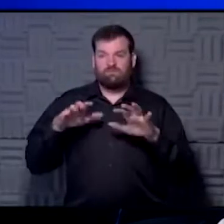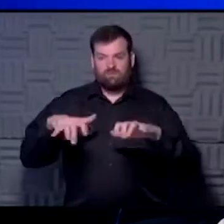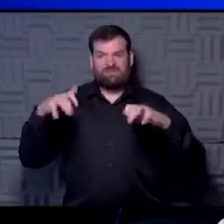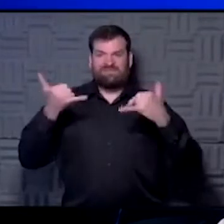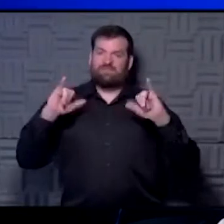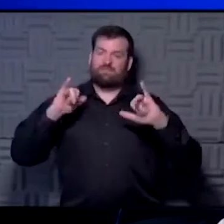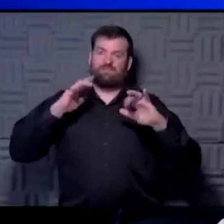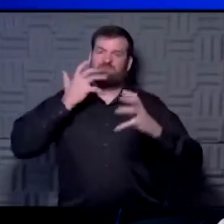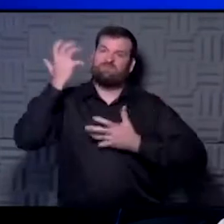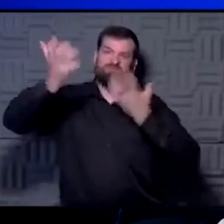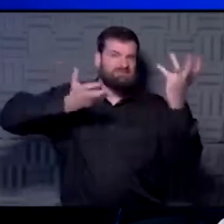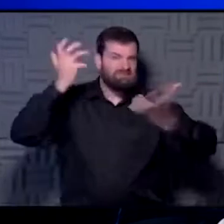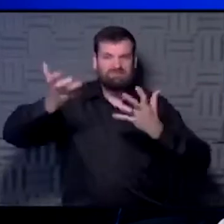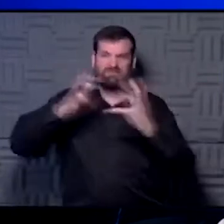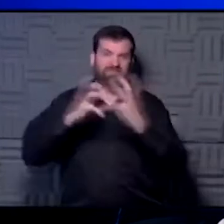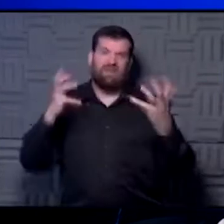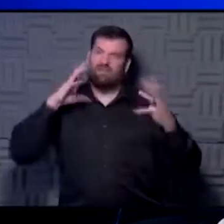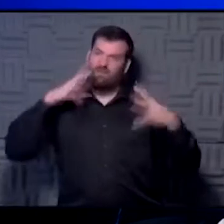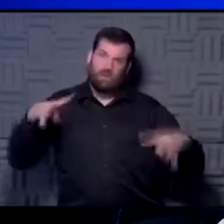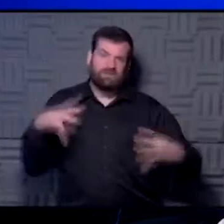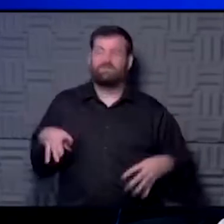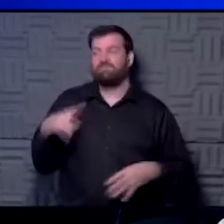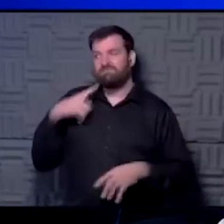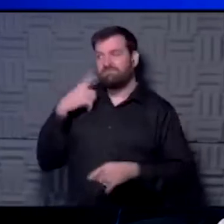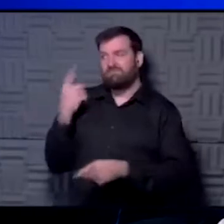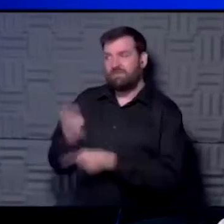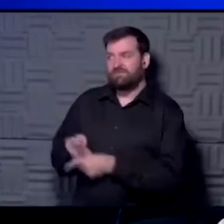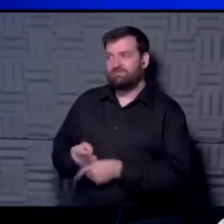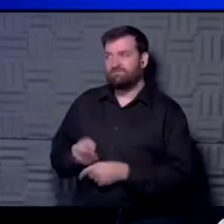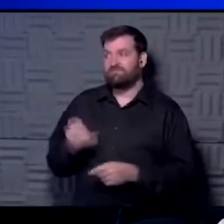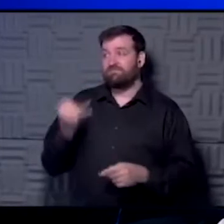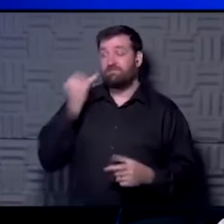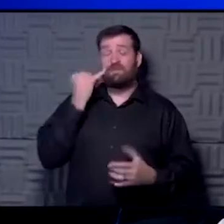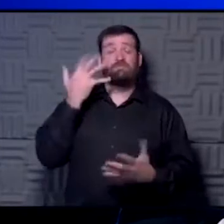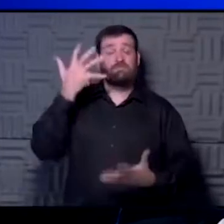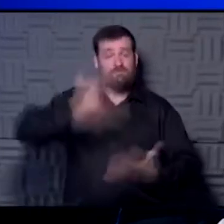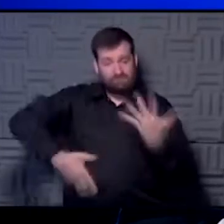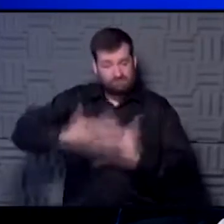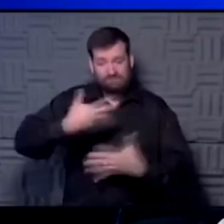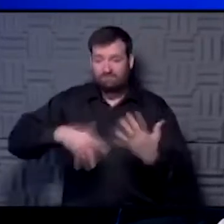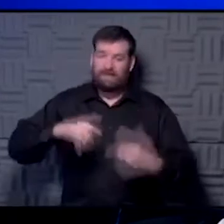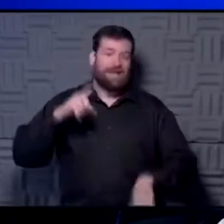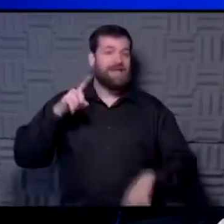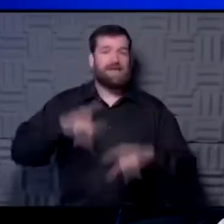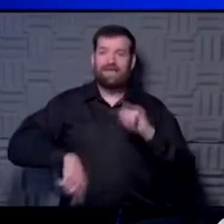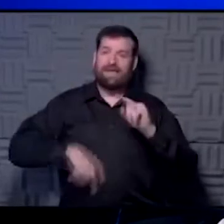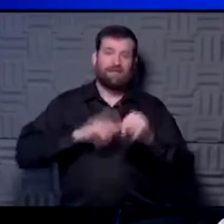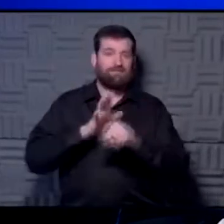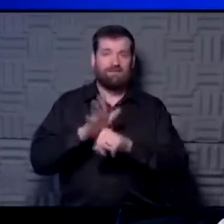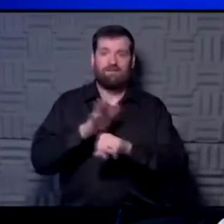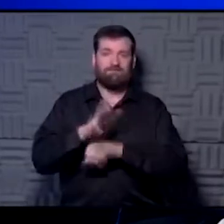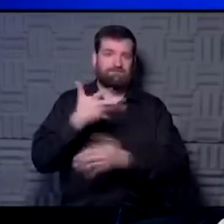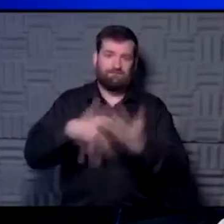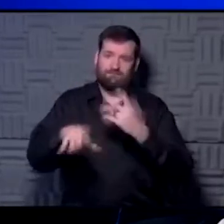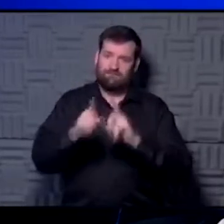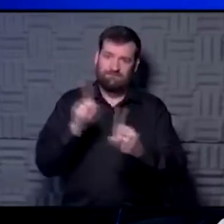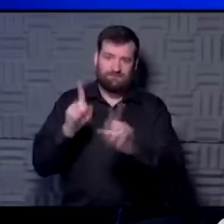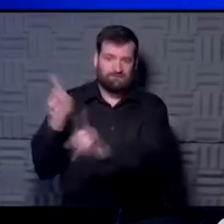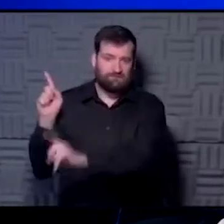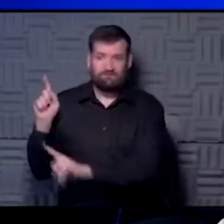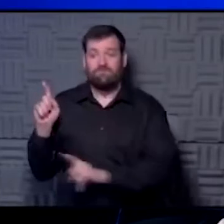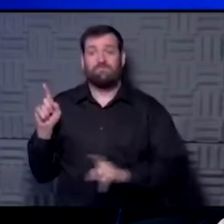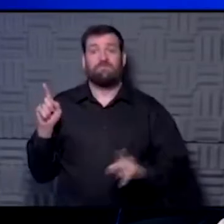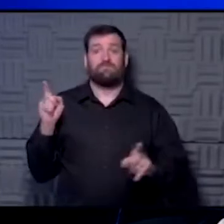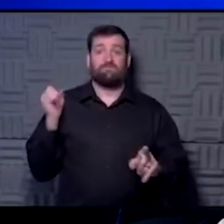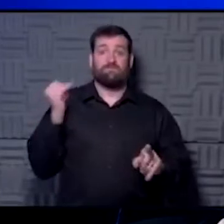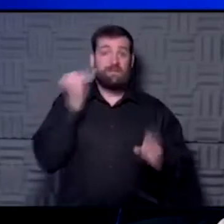lot of noise at that game last night. They I did. think you're probably right. If you're going to be around a crowd and you can't adequately distance, and especially if you have it